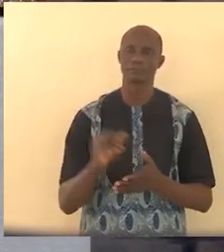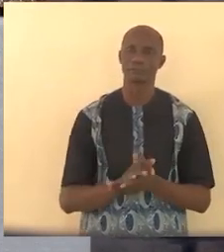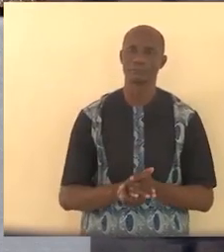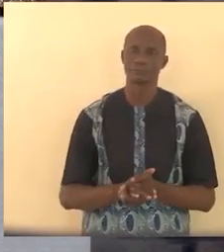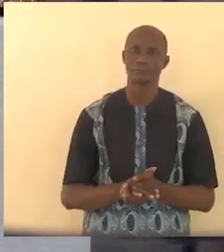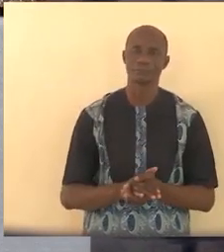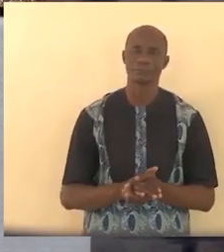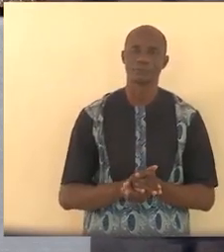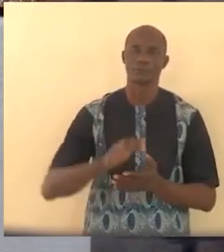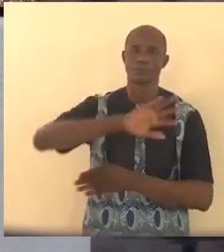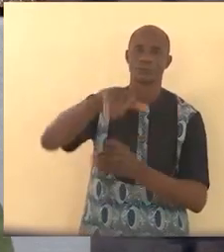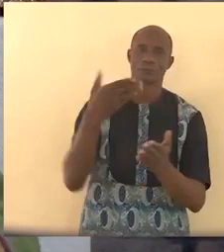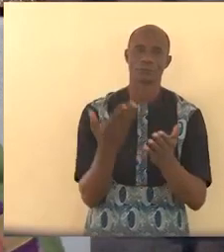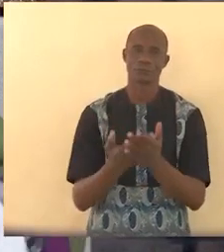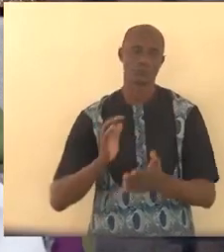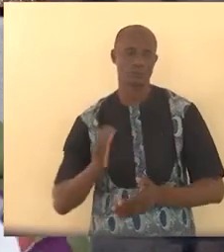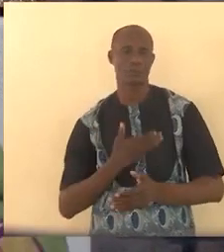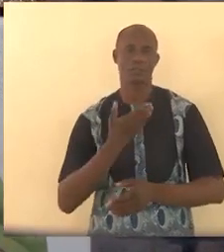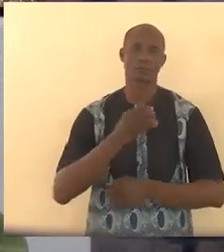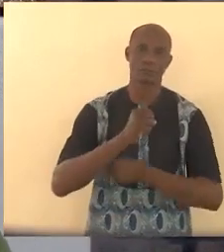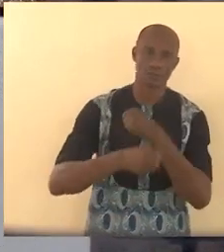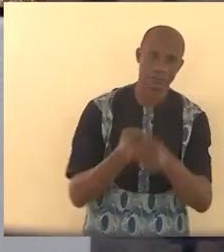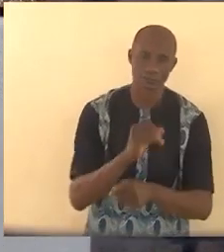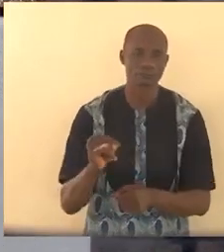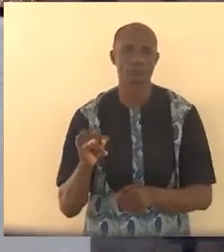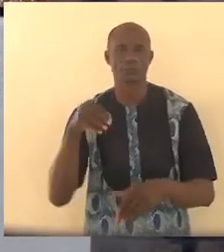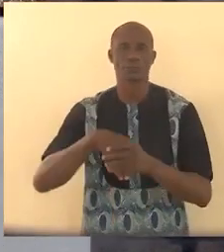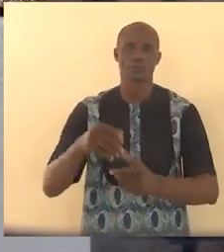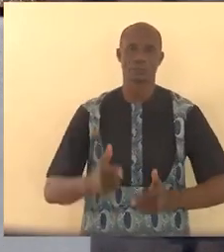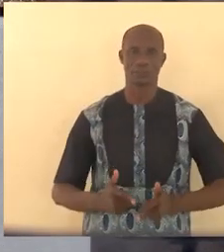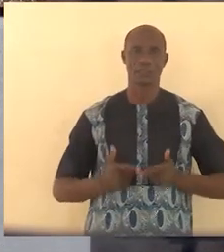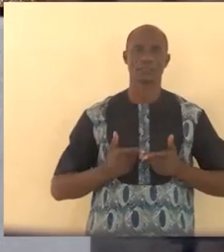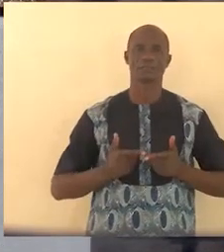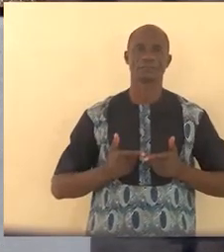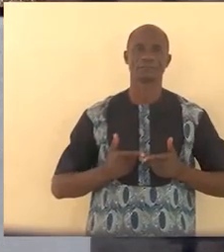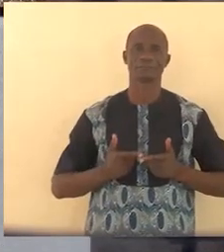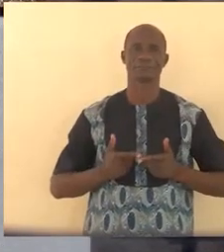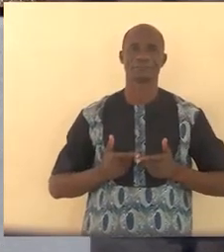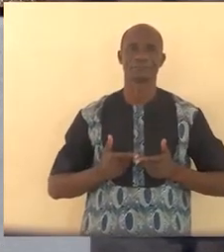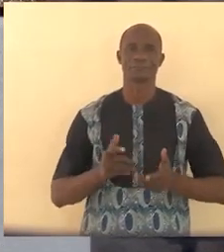vanities, all our struggles in